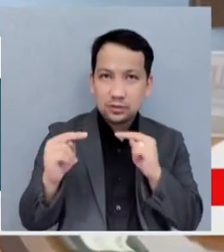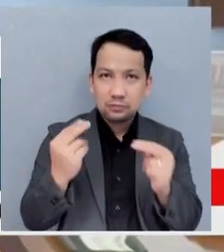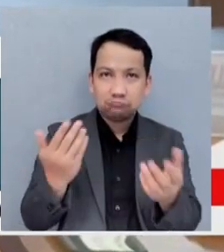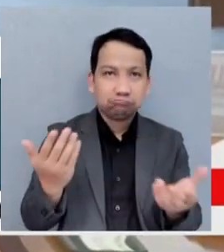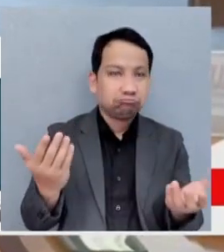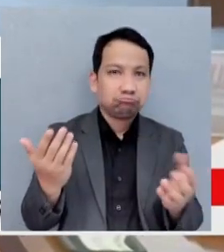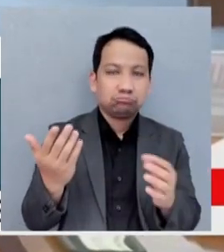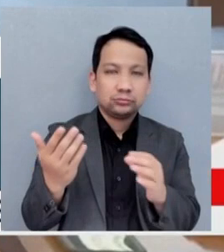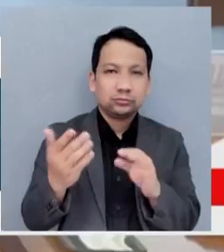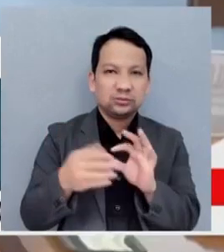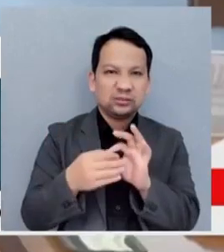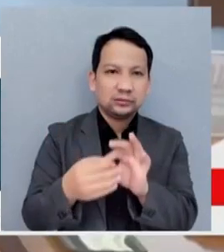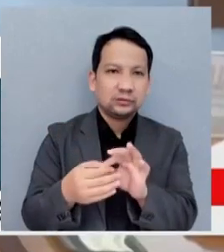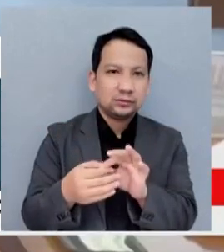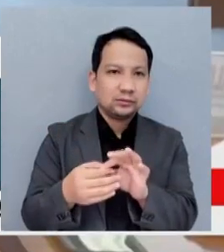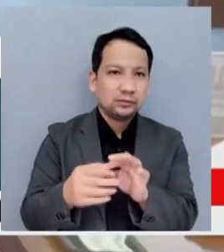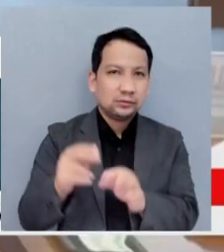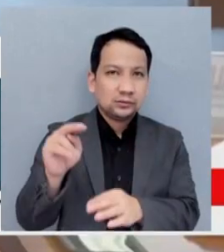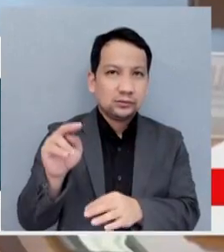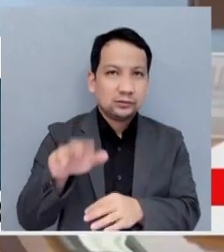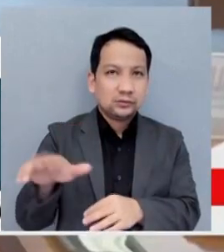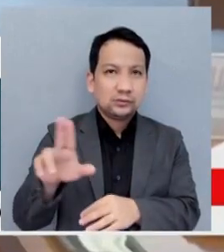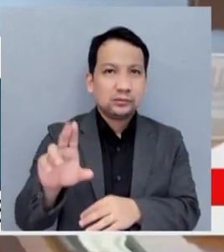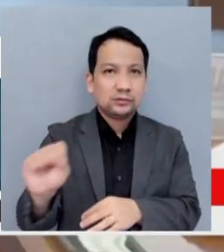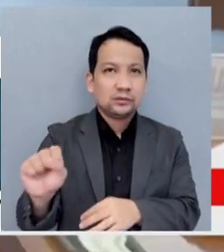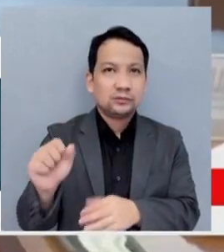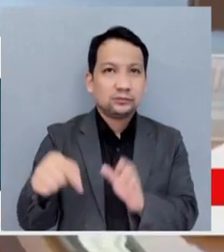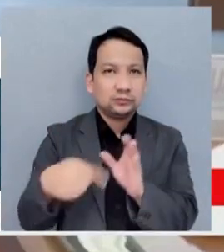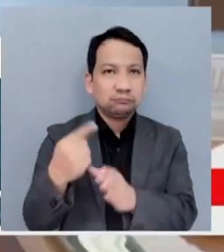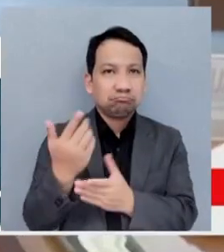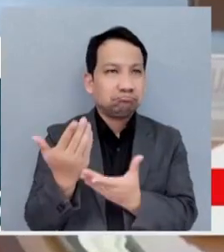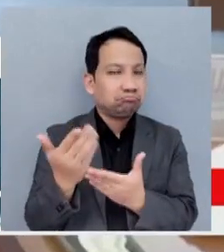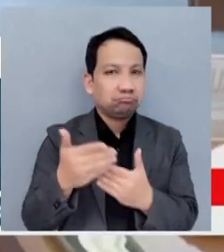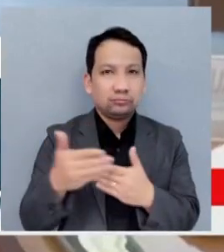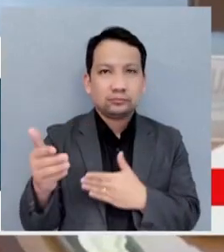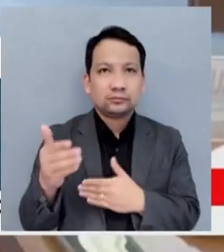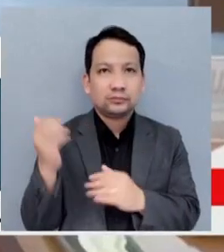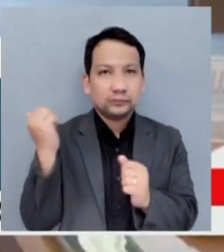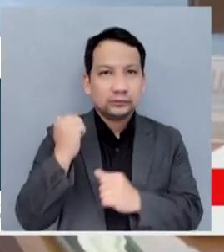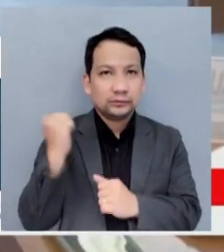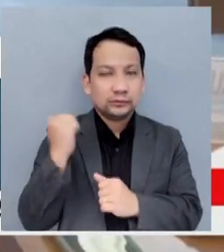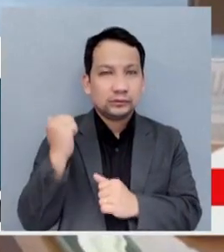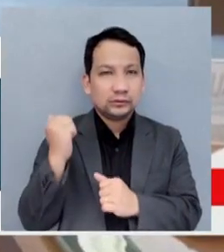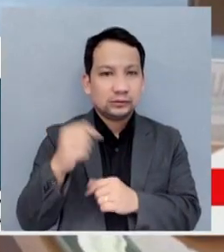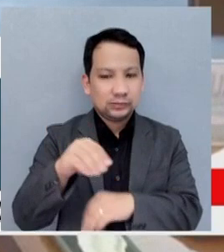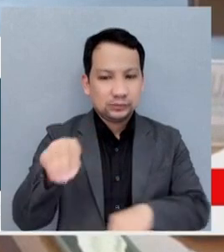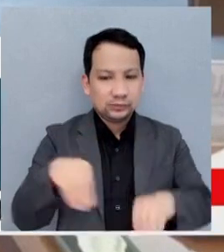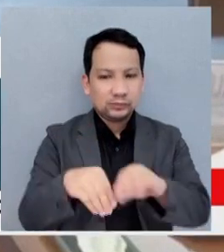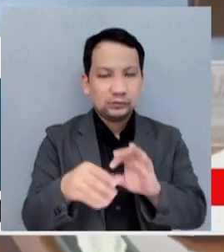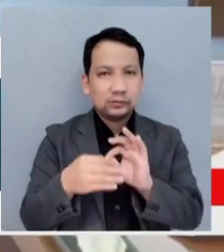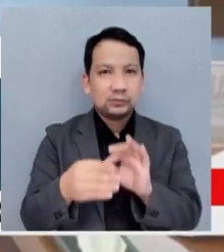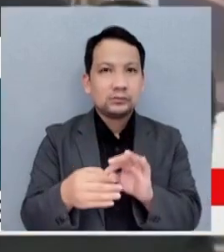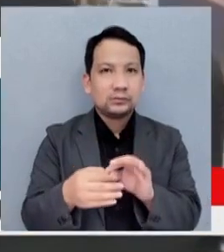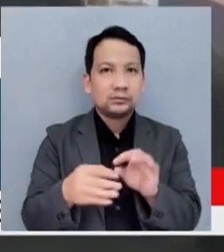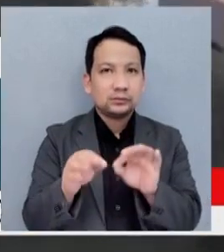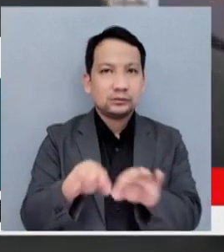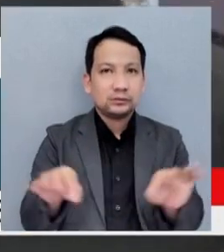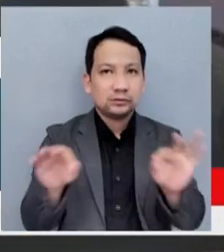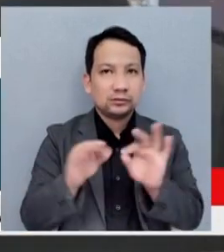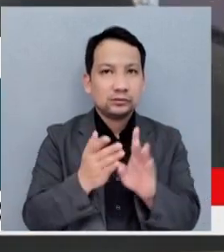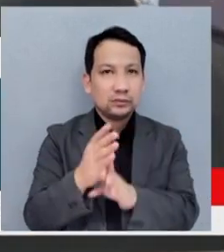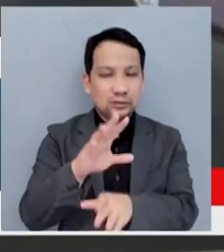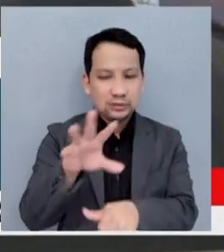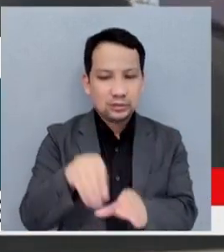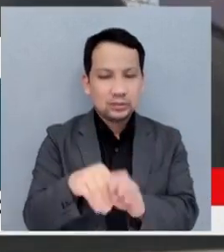the substance of the notes with the U.S. Once that's agreed, we will then have an exchange of notes, and then that will be included in